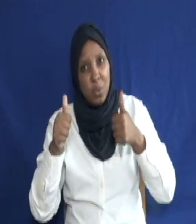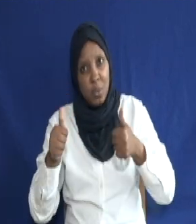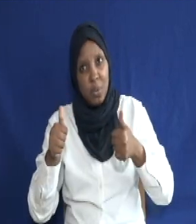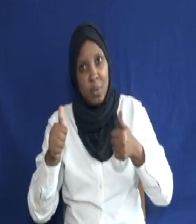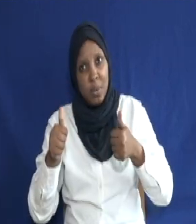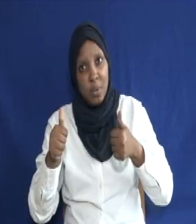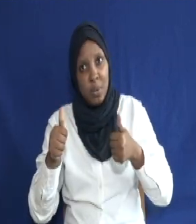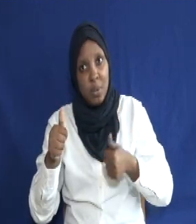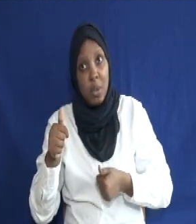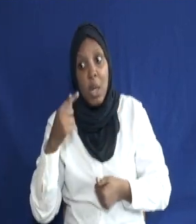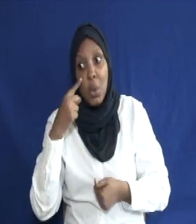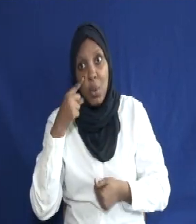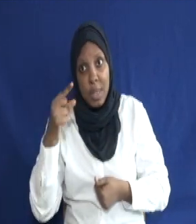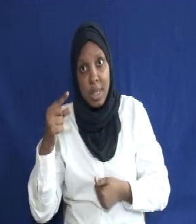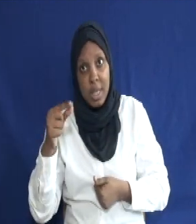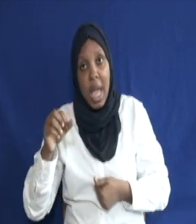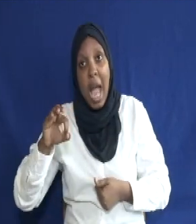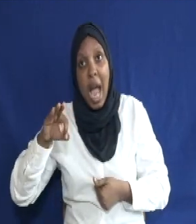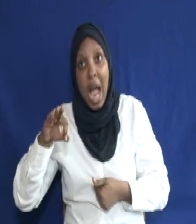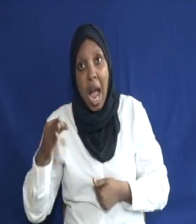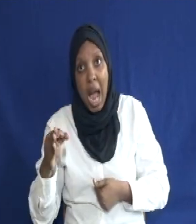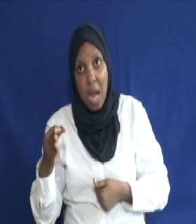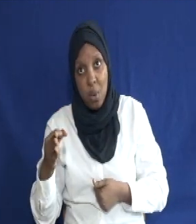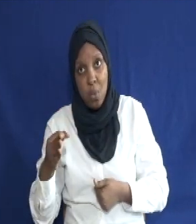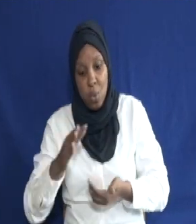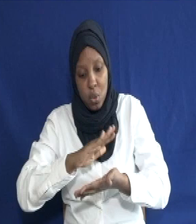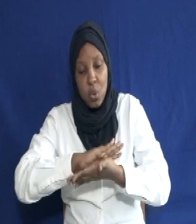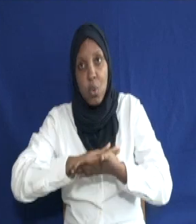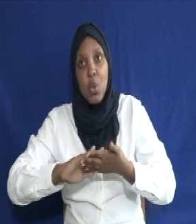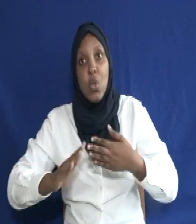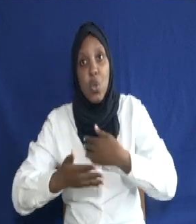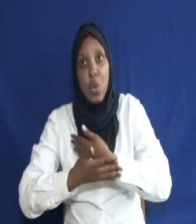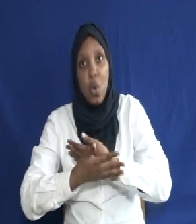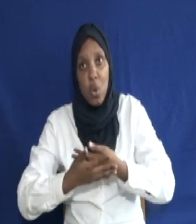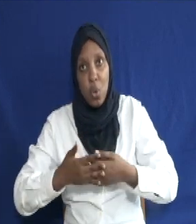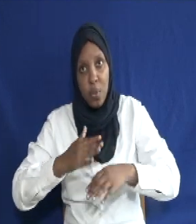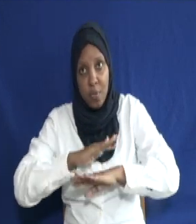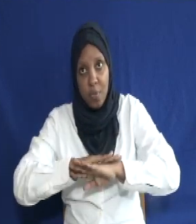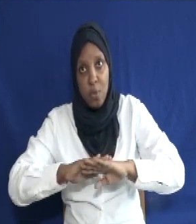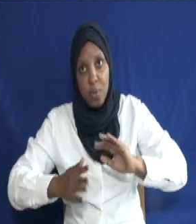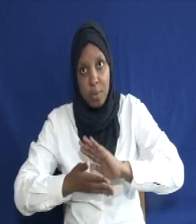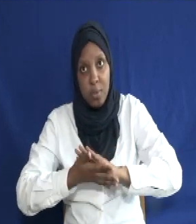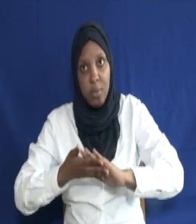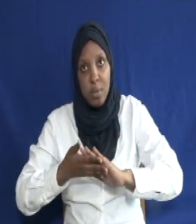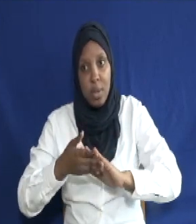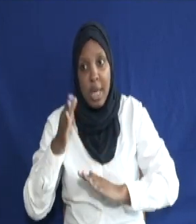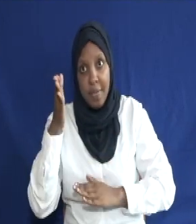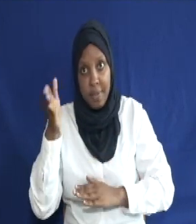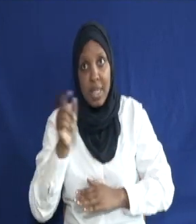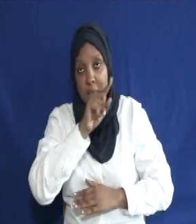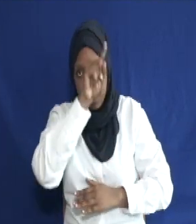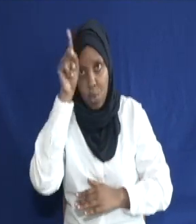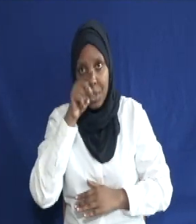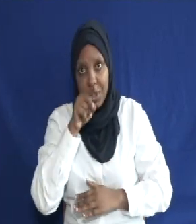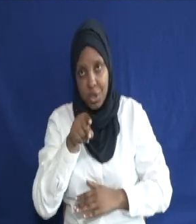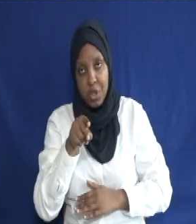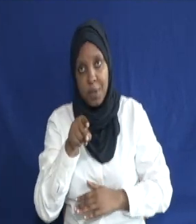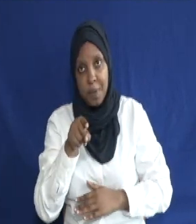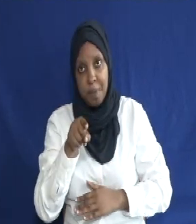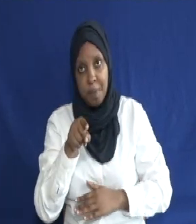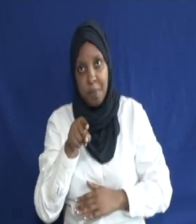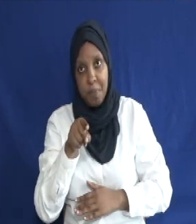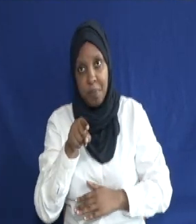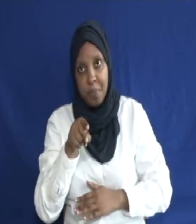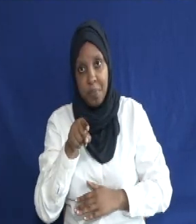to solve exponential equation. We are good now in exponent, I know that. So now is the time to